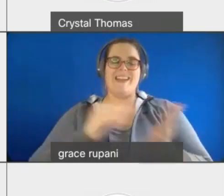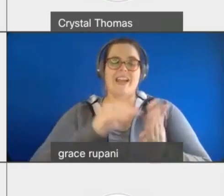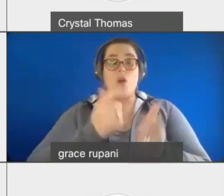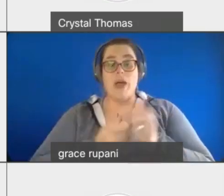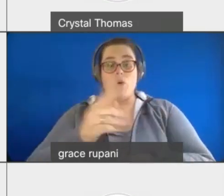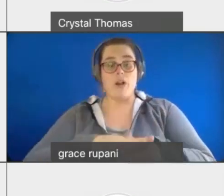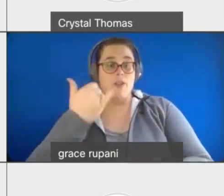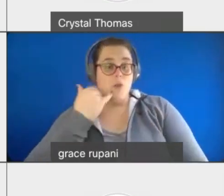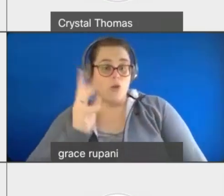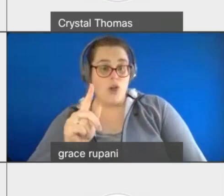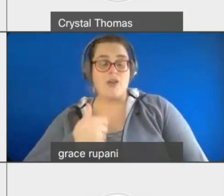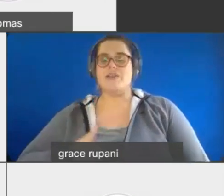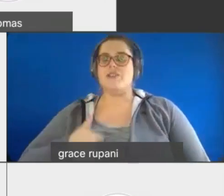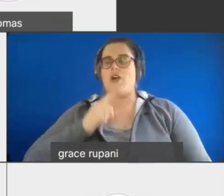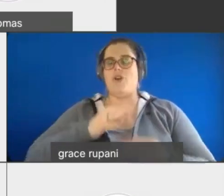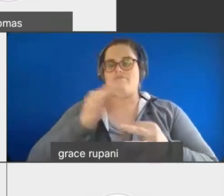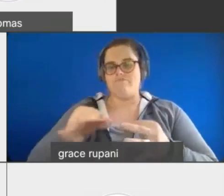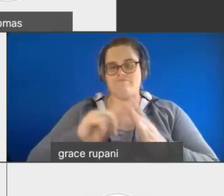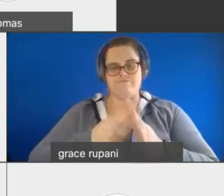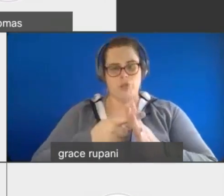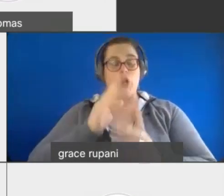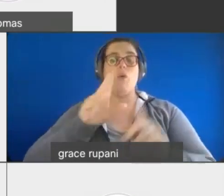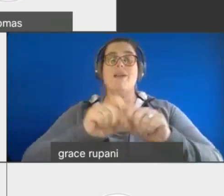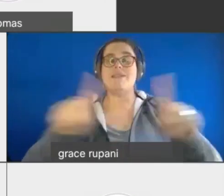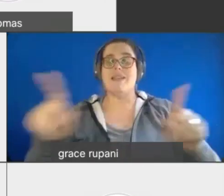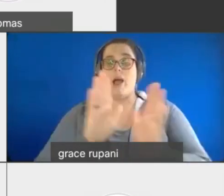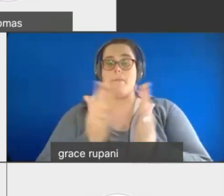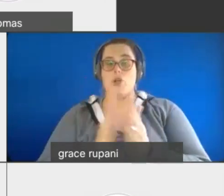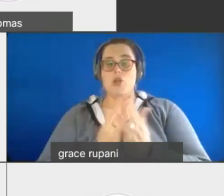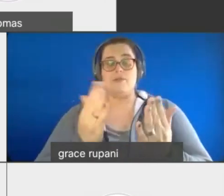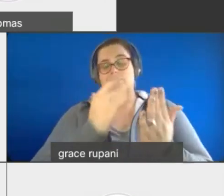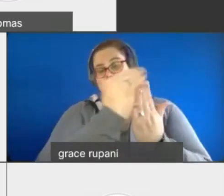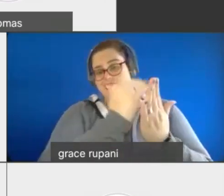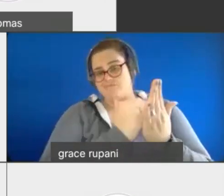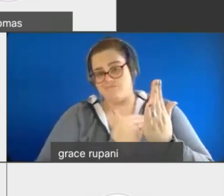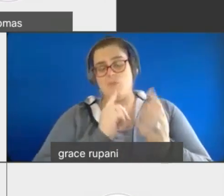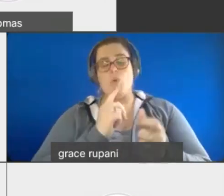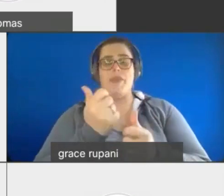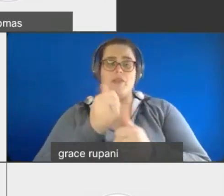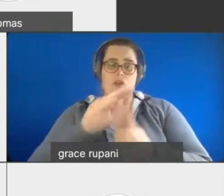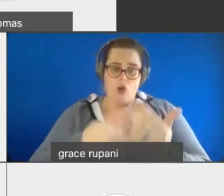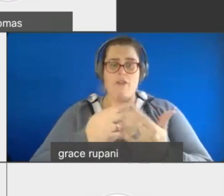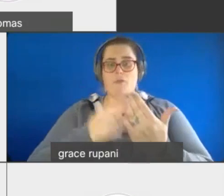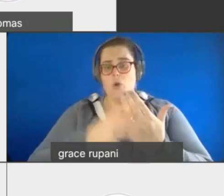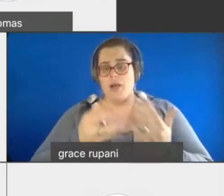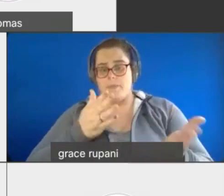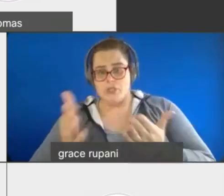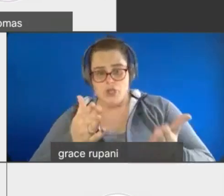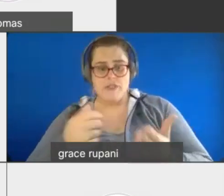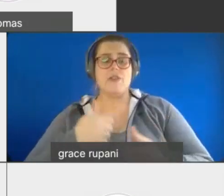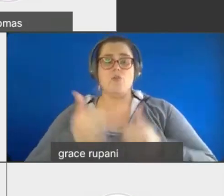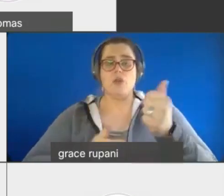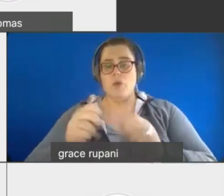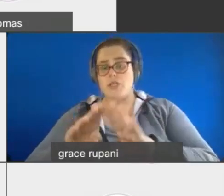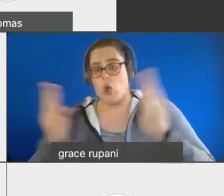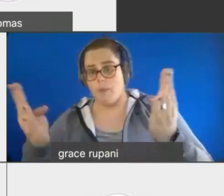and sorry for our late start. We will be sending out that booklet shortly, and that list of all open day providers.